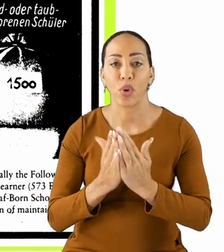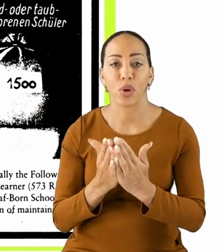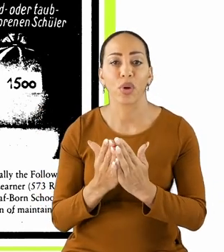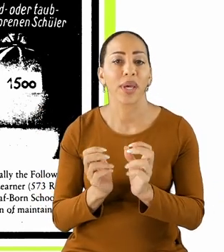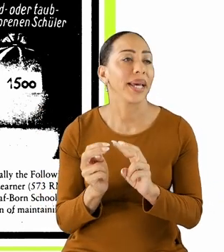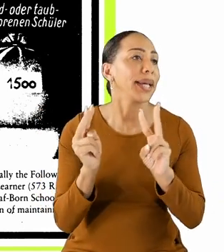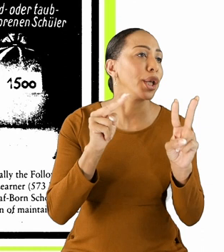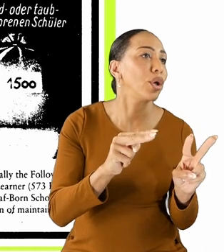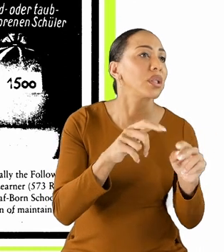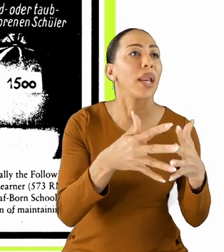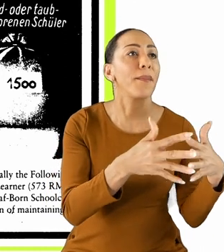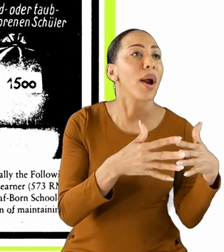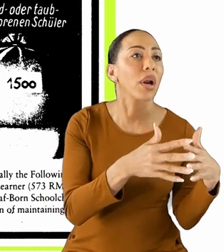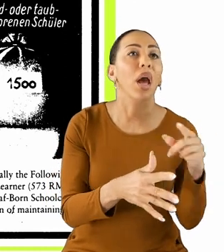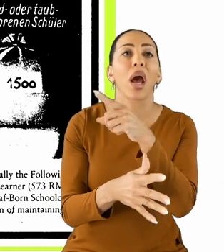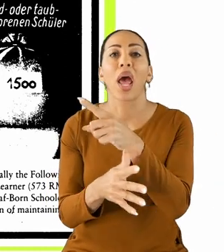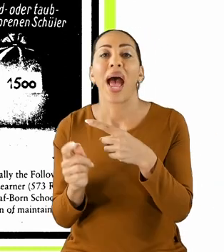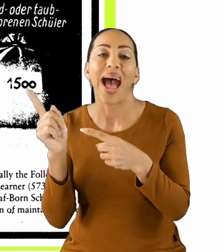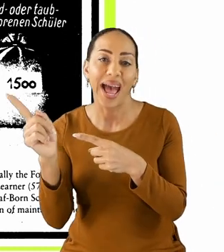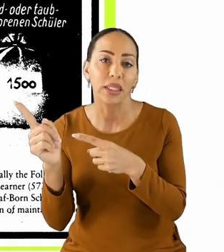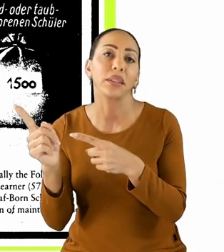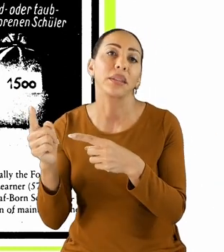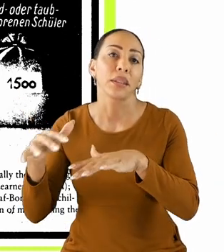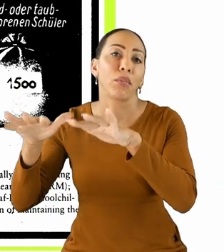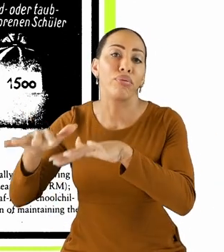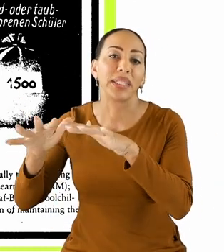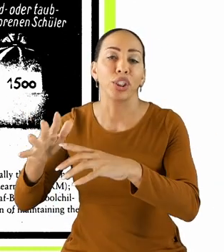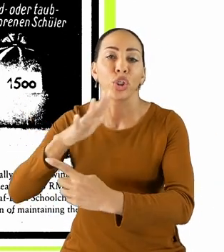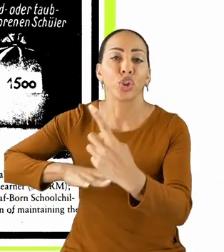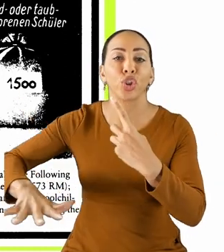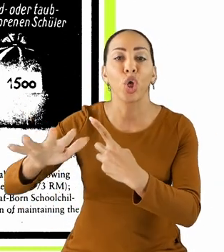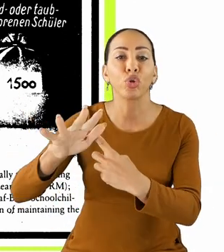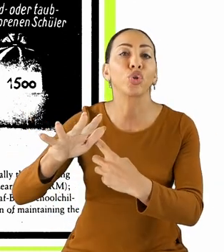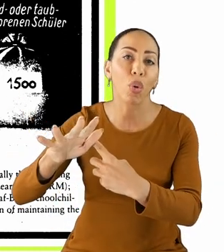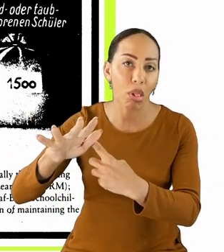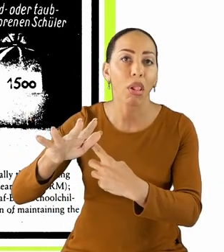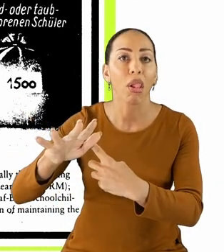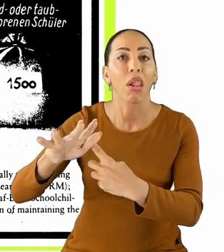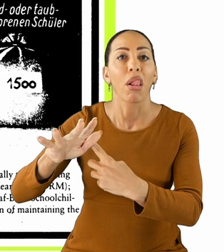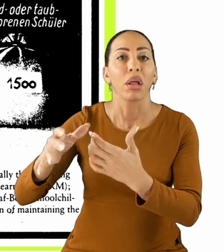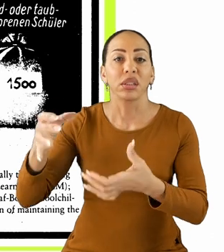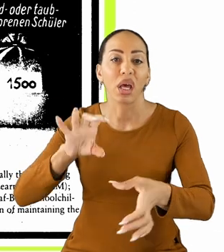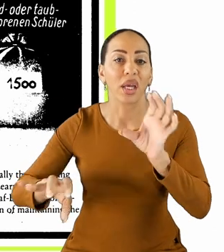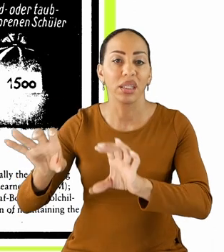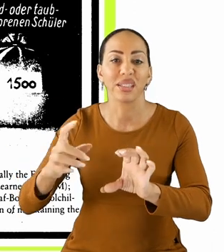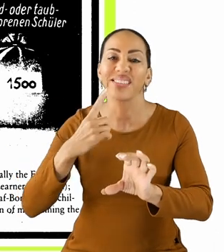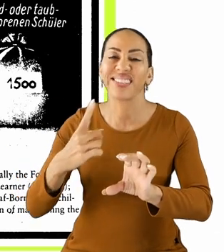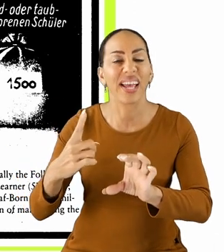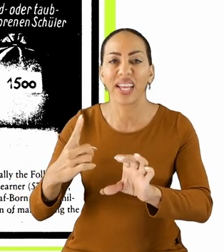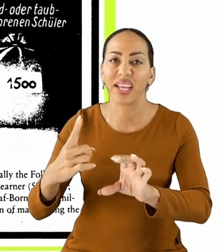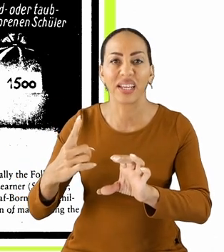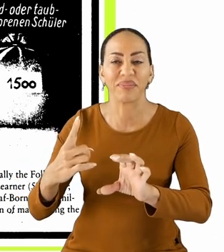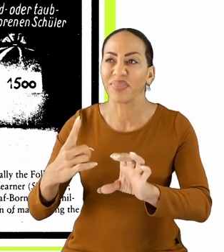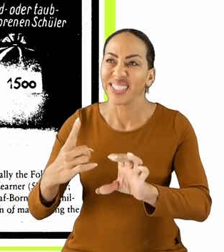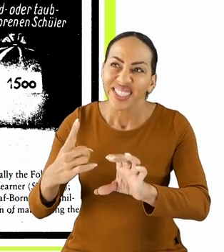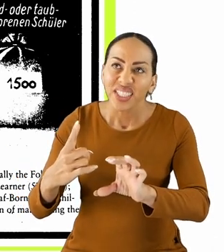Hitler says in Mein Kampf he drew very strongly on American and British social science, released the